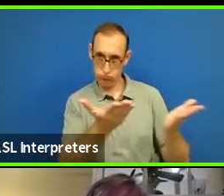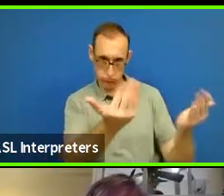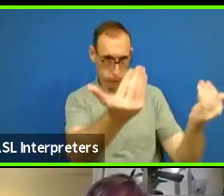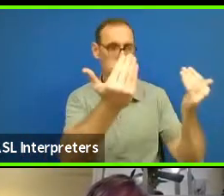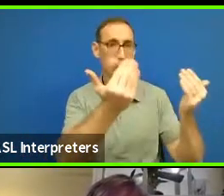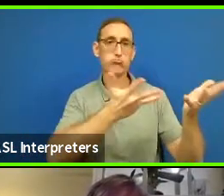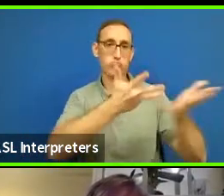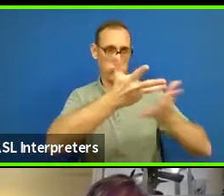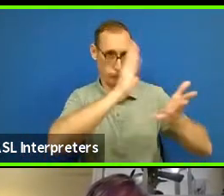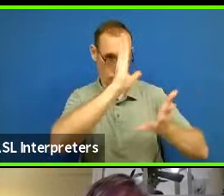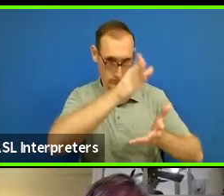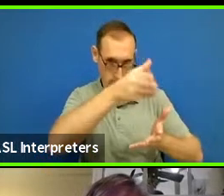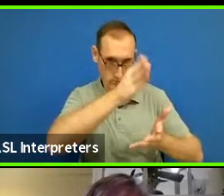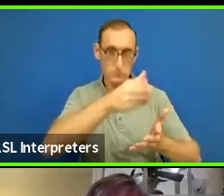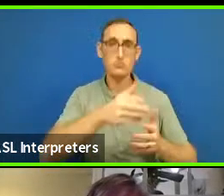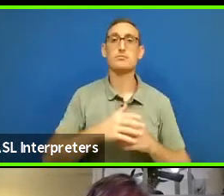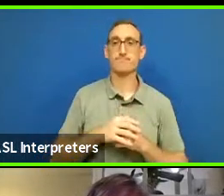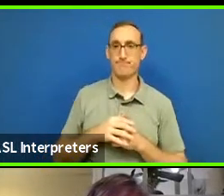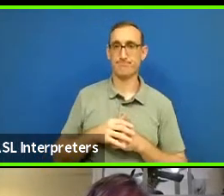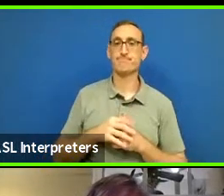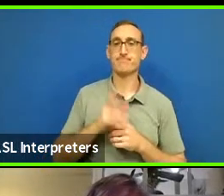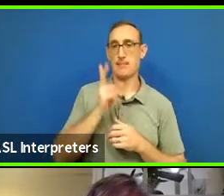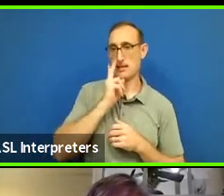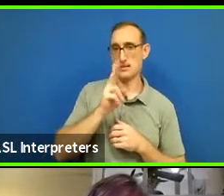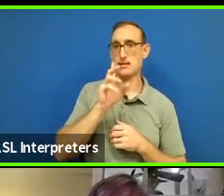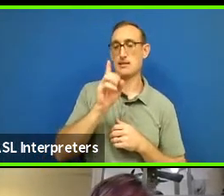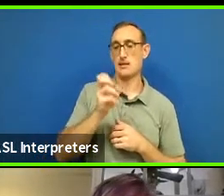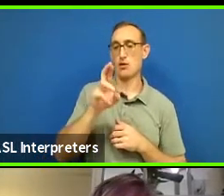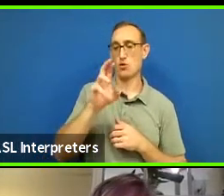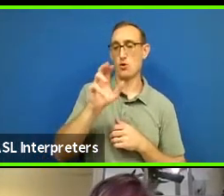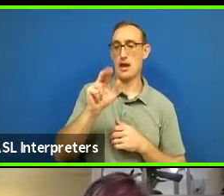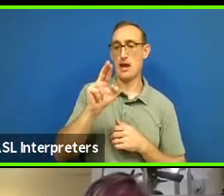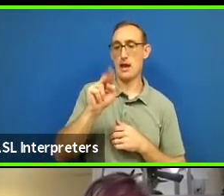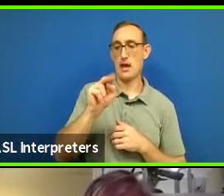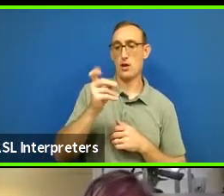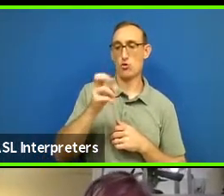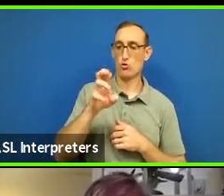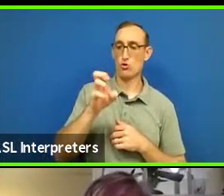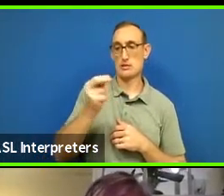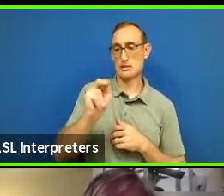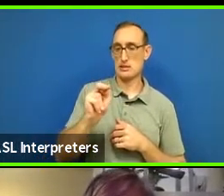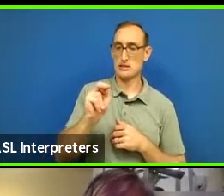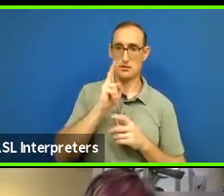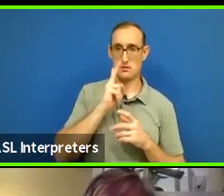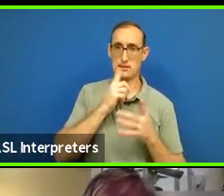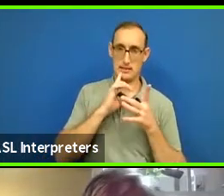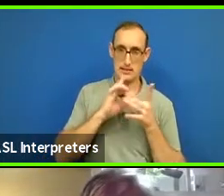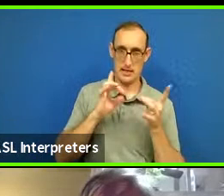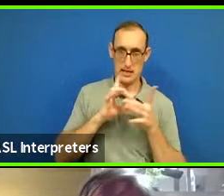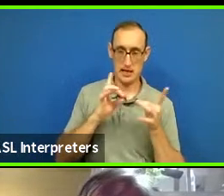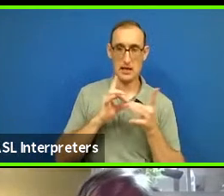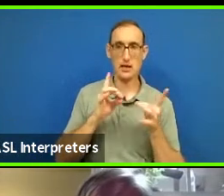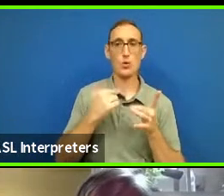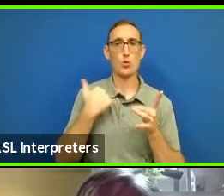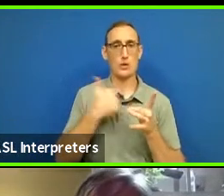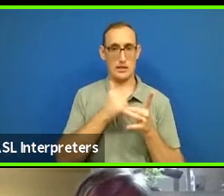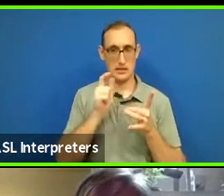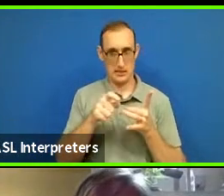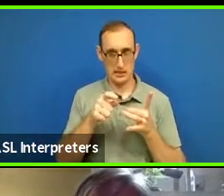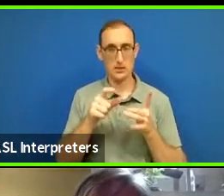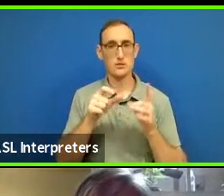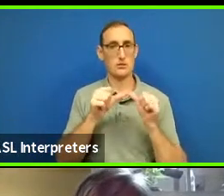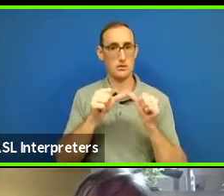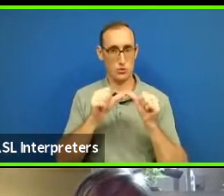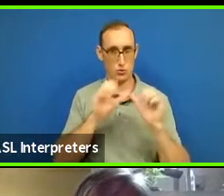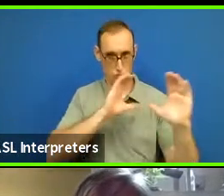I see what Dr. Anderson is saying, and we will definitely need communication to be robust. And we do apologize that for some people it was